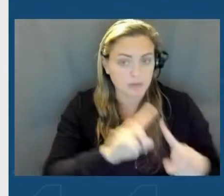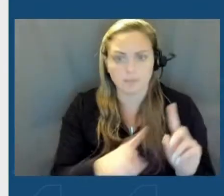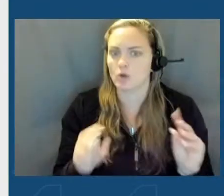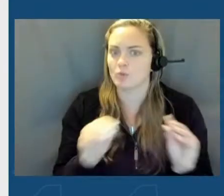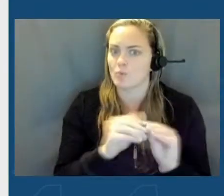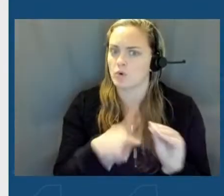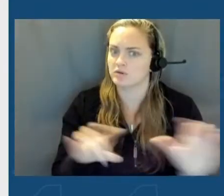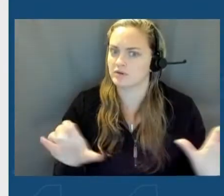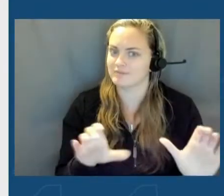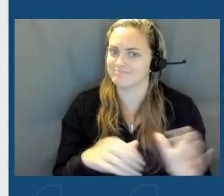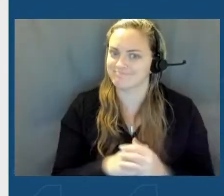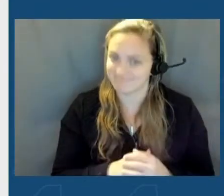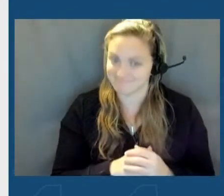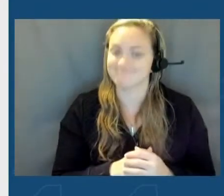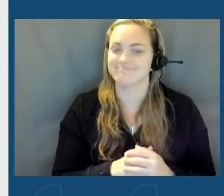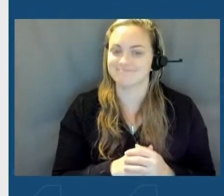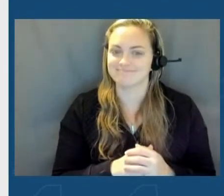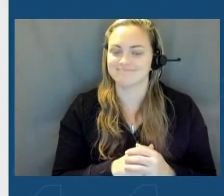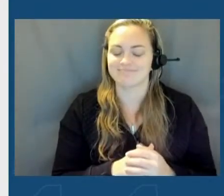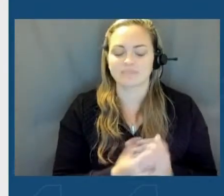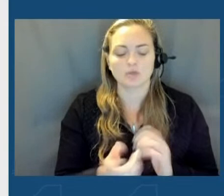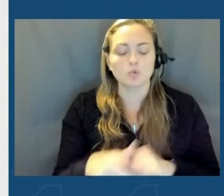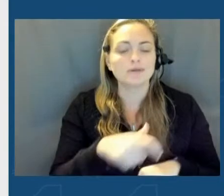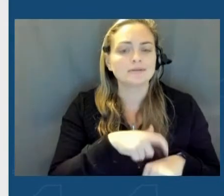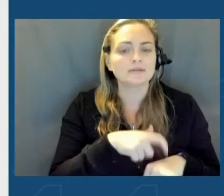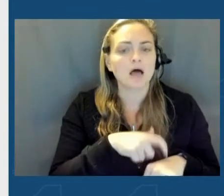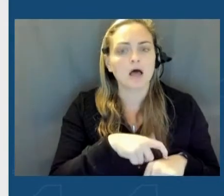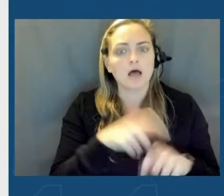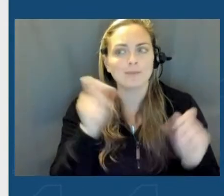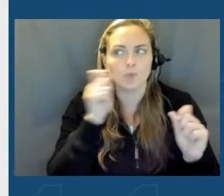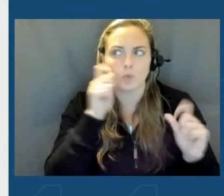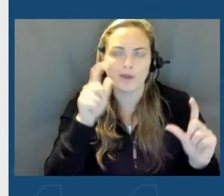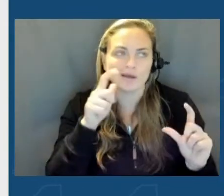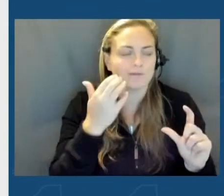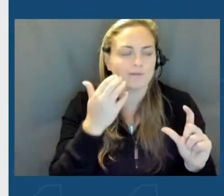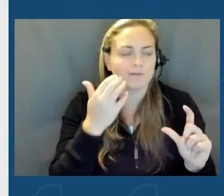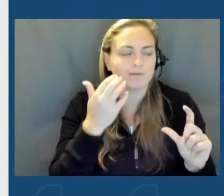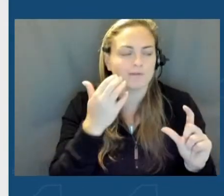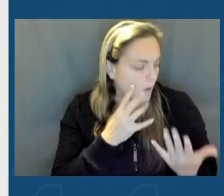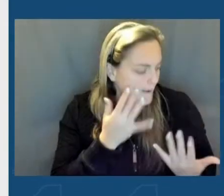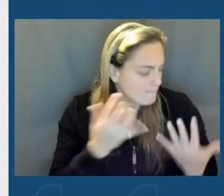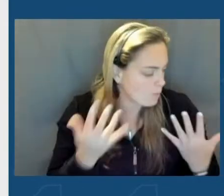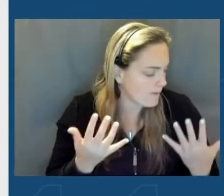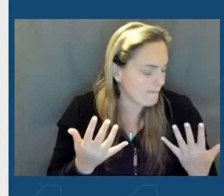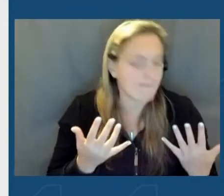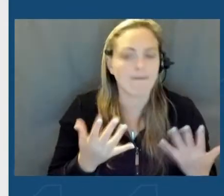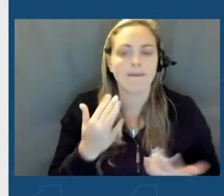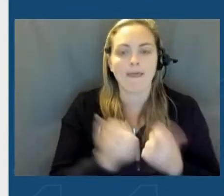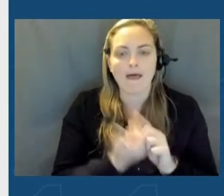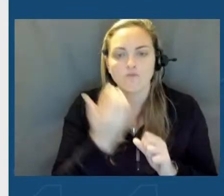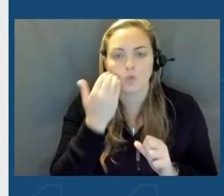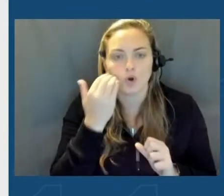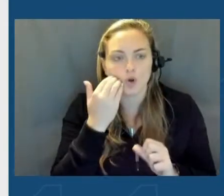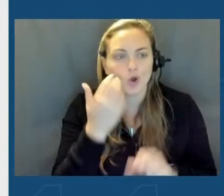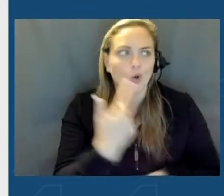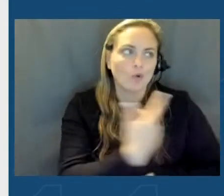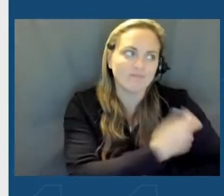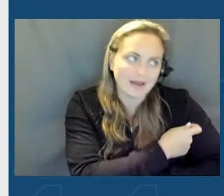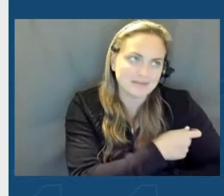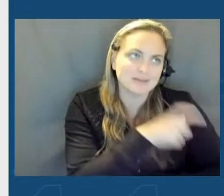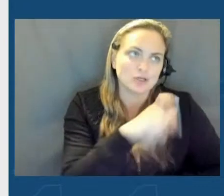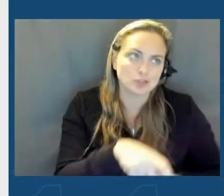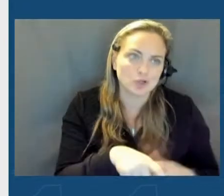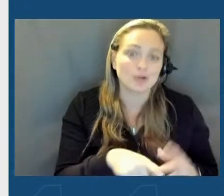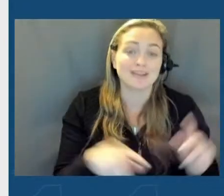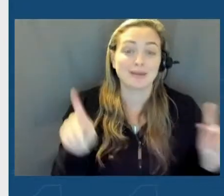done. So this is a time to just have that wake-up call, say, what have you been waiting for? Everybody knows been vaccinated, so to those who have